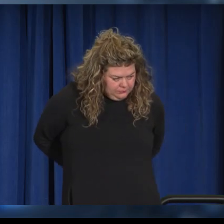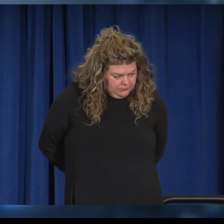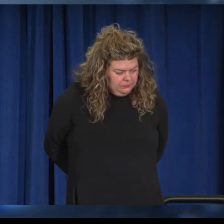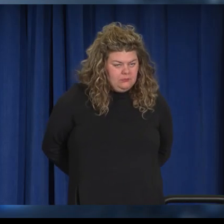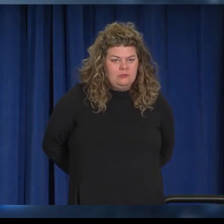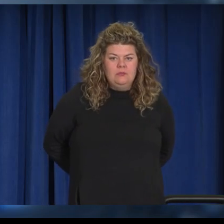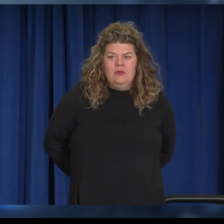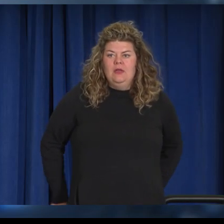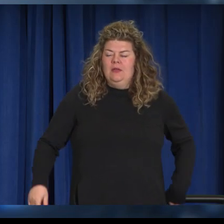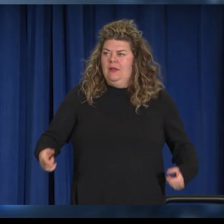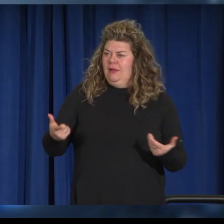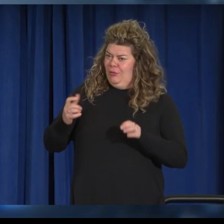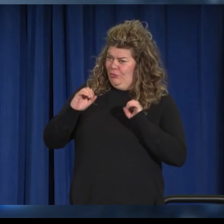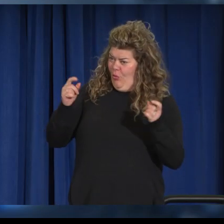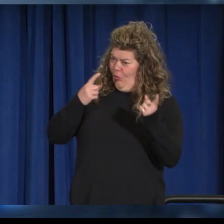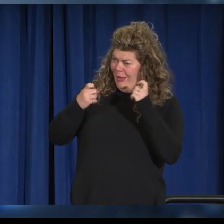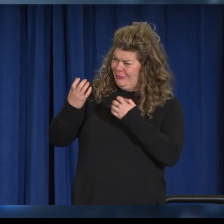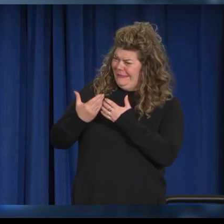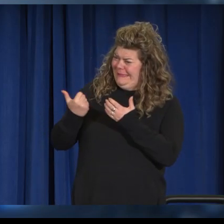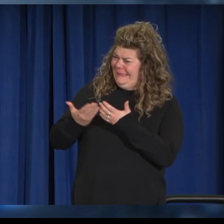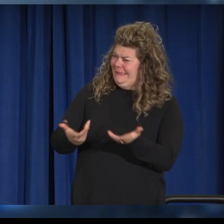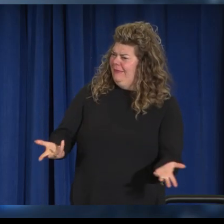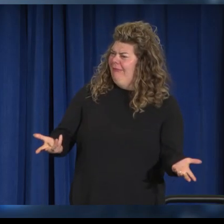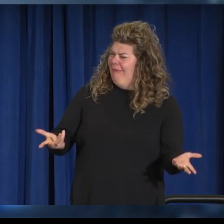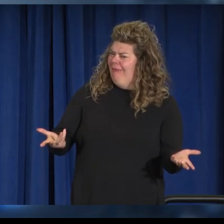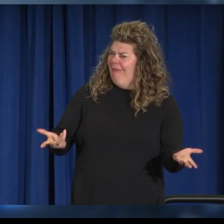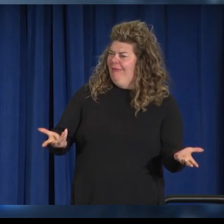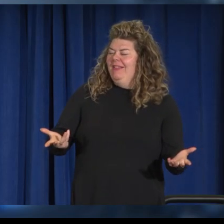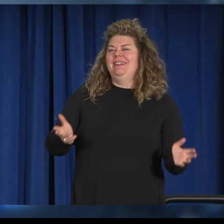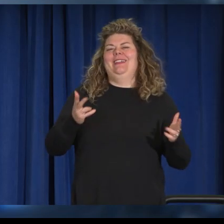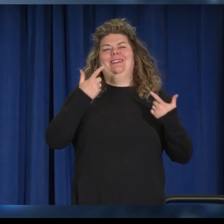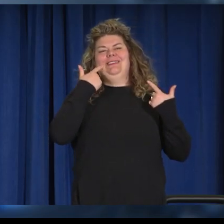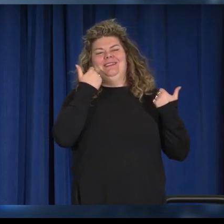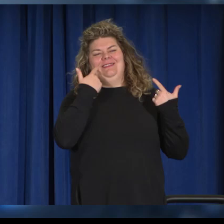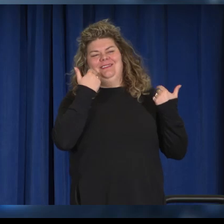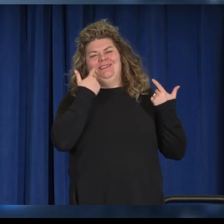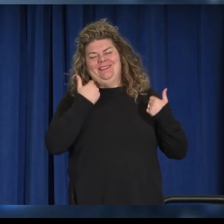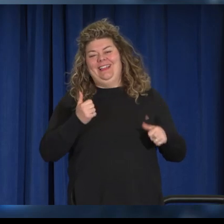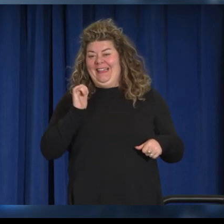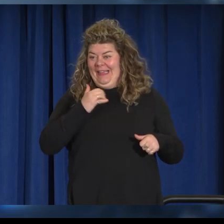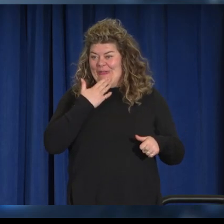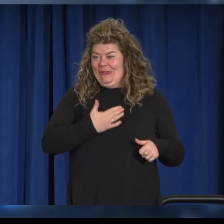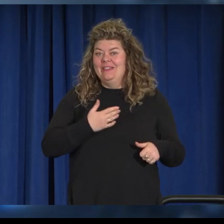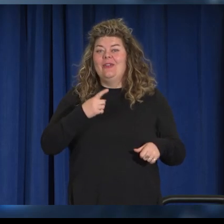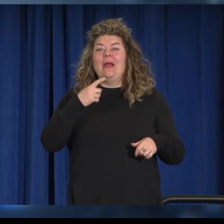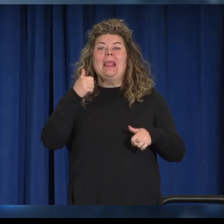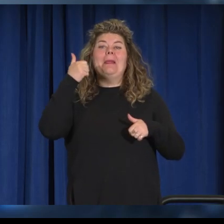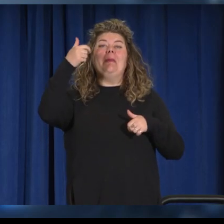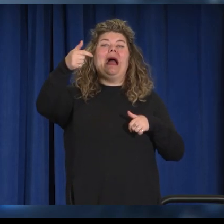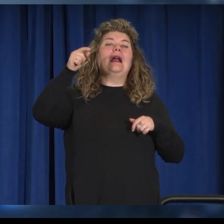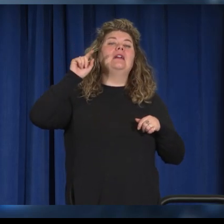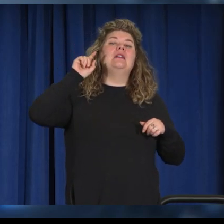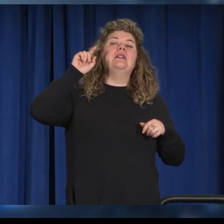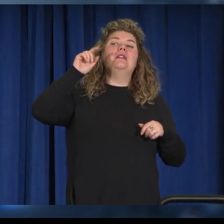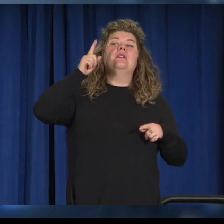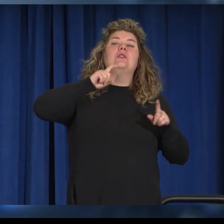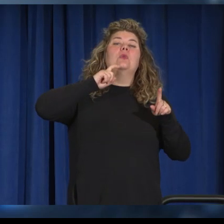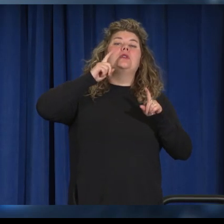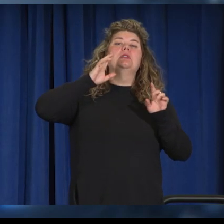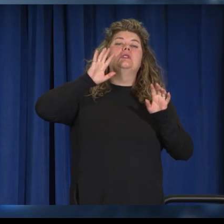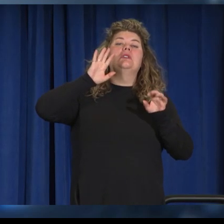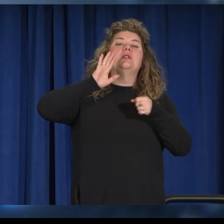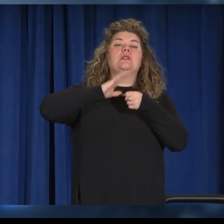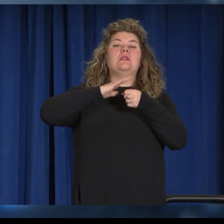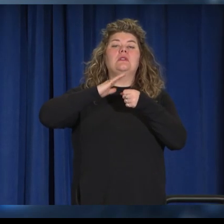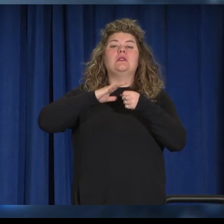You're getting off easy, Matt. I don't know. No, that's good. Oh, in the back. Where's my other microphone?